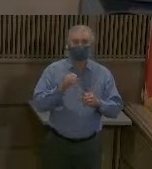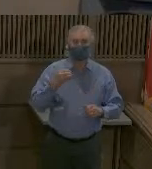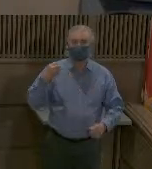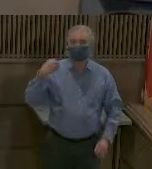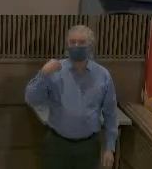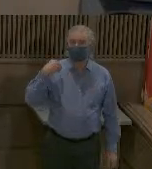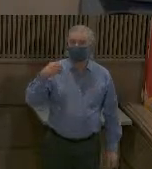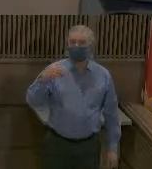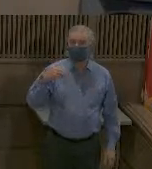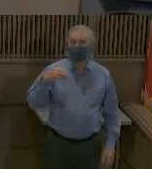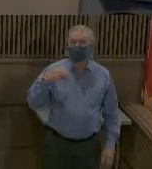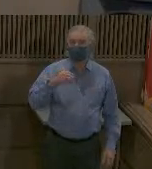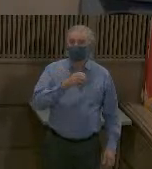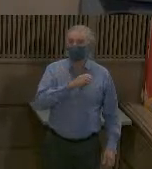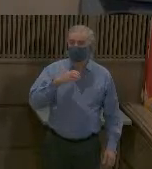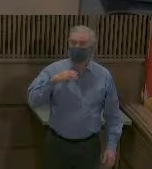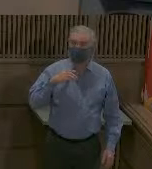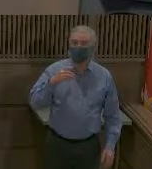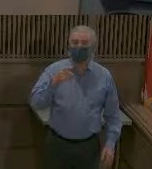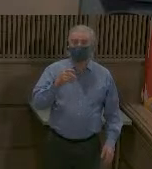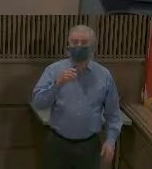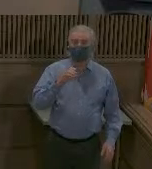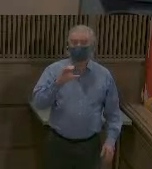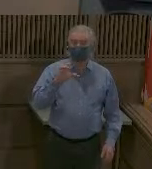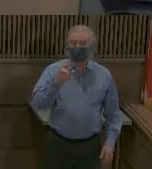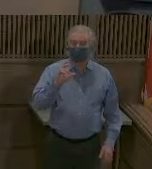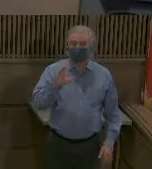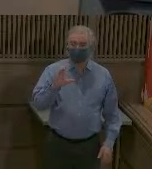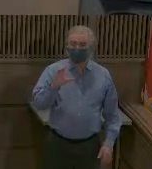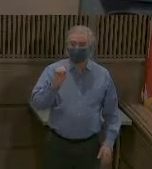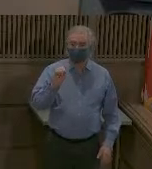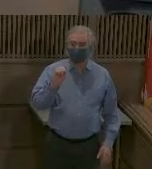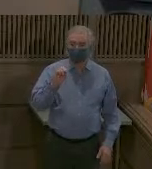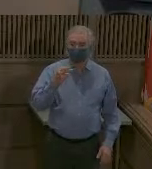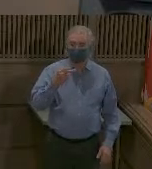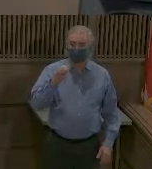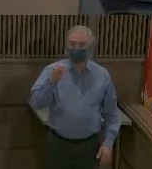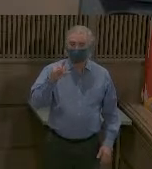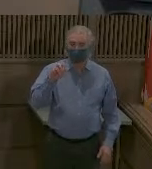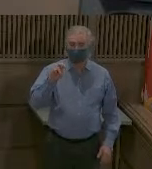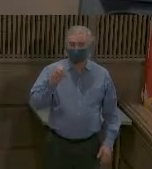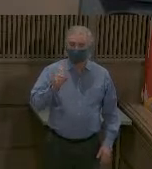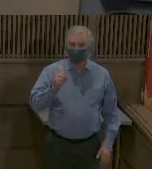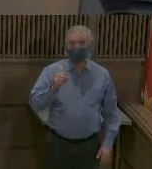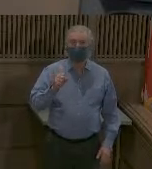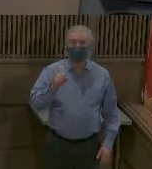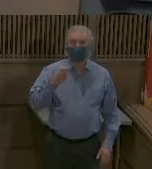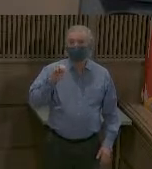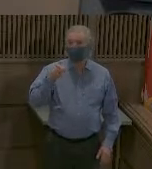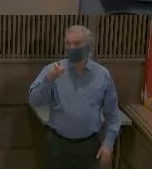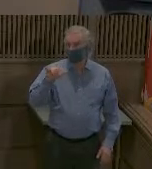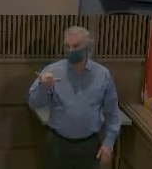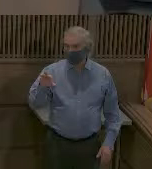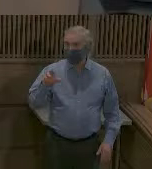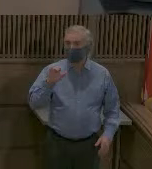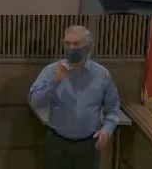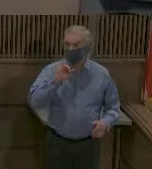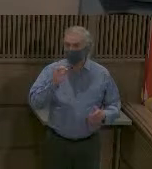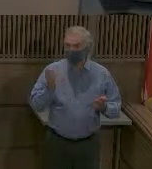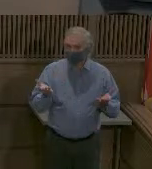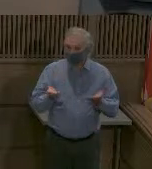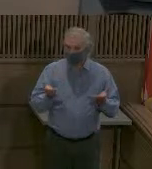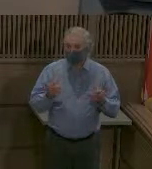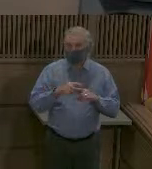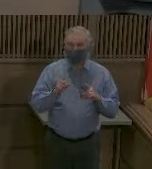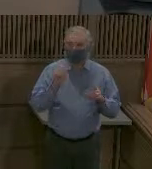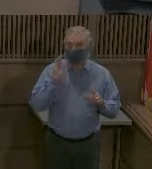will mention that the mayor is here and present today. He will not be presenting today, but he is here with us,